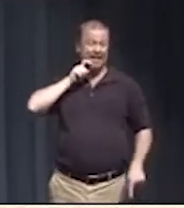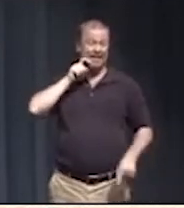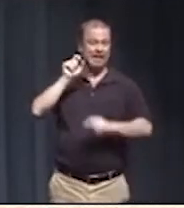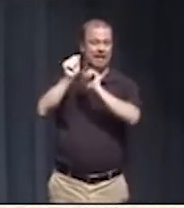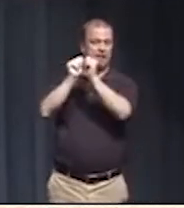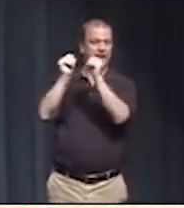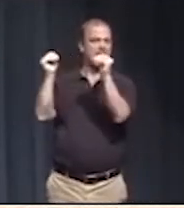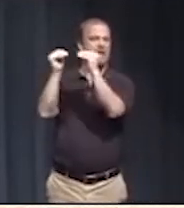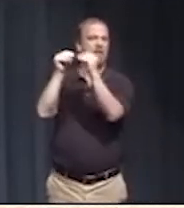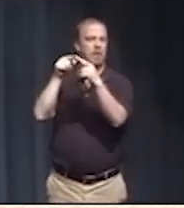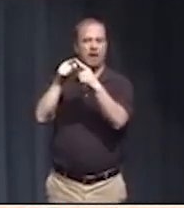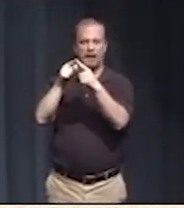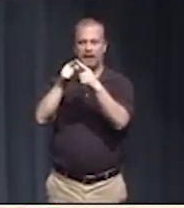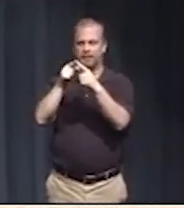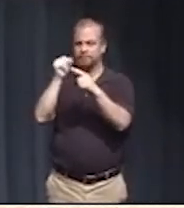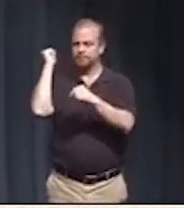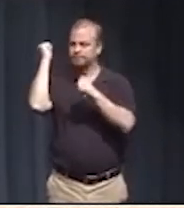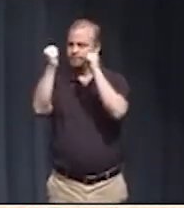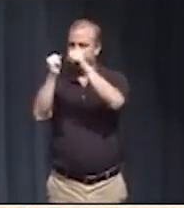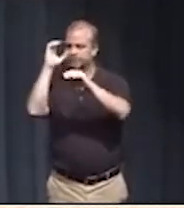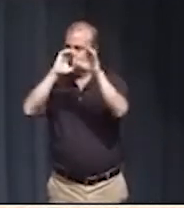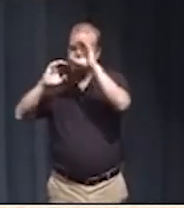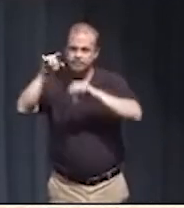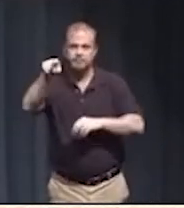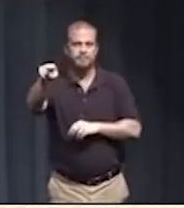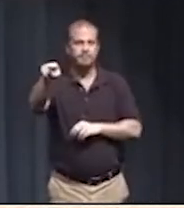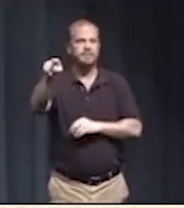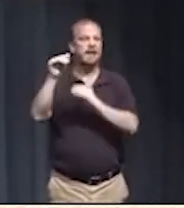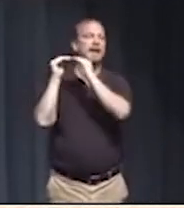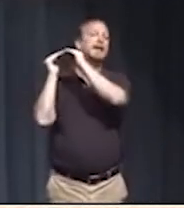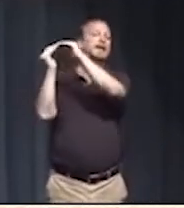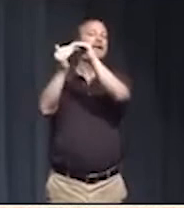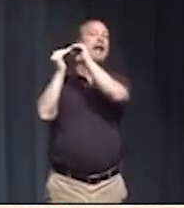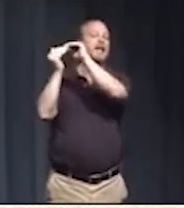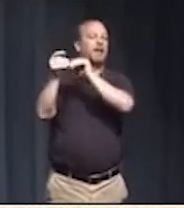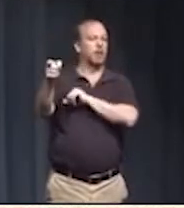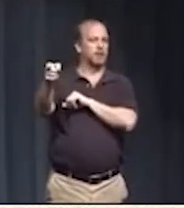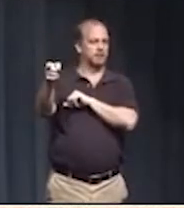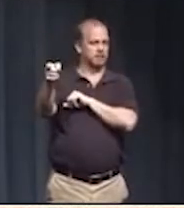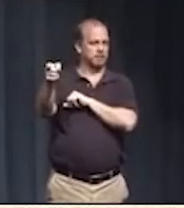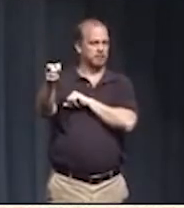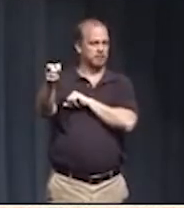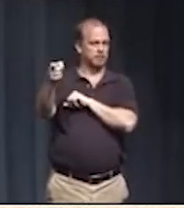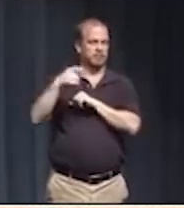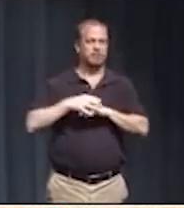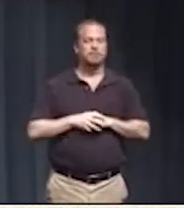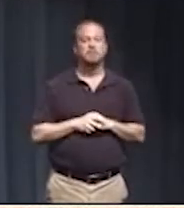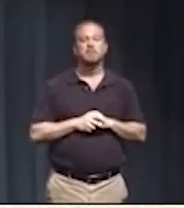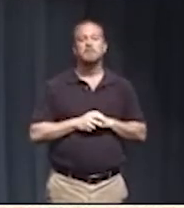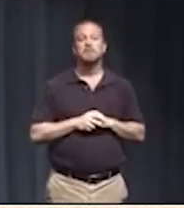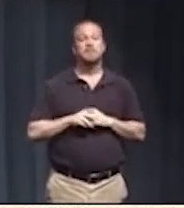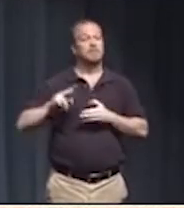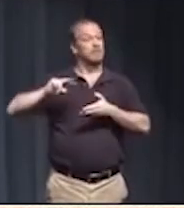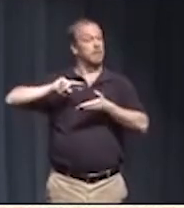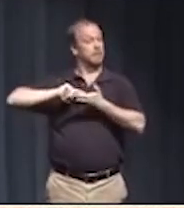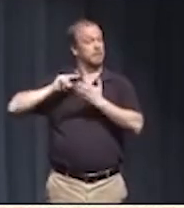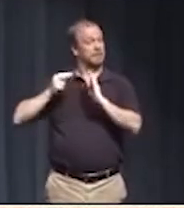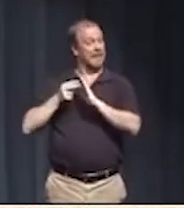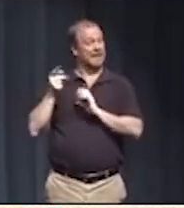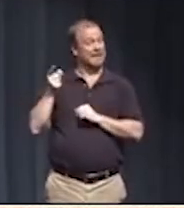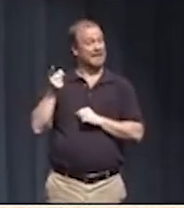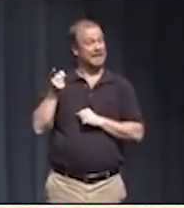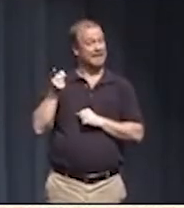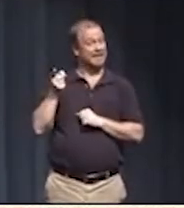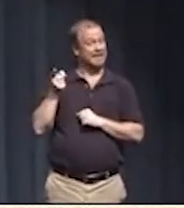the big game hunts in Neanderthal society. They were an egalitarian society. But what that meant is